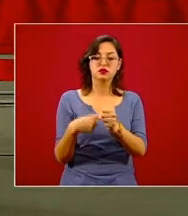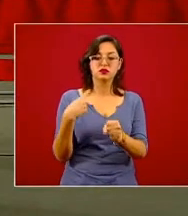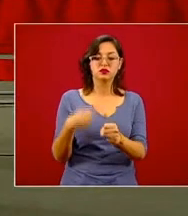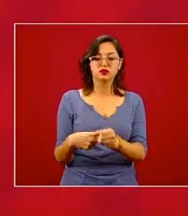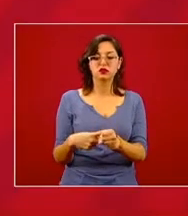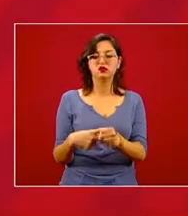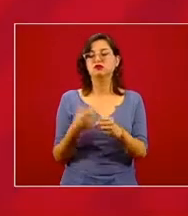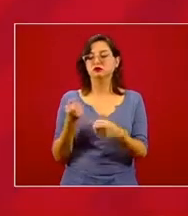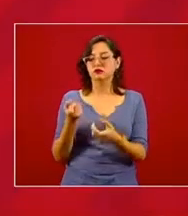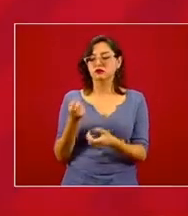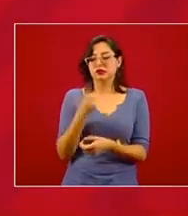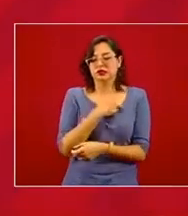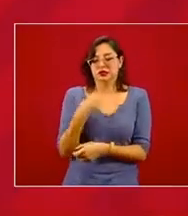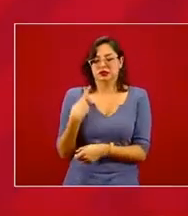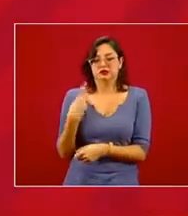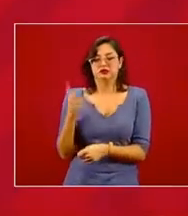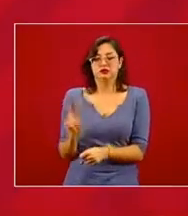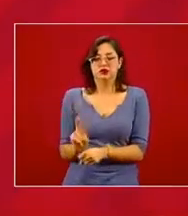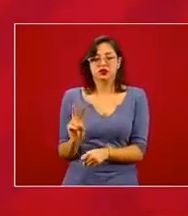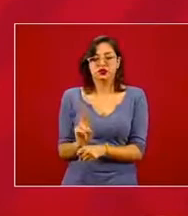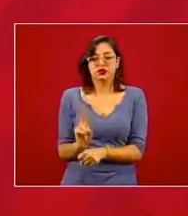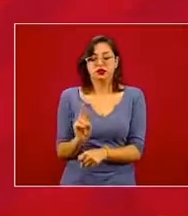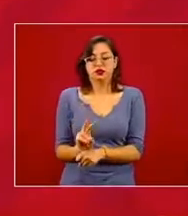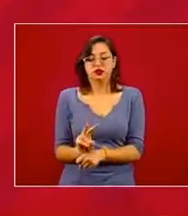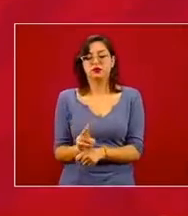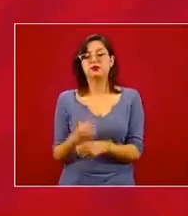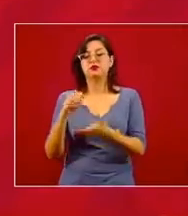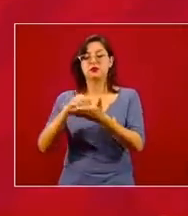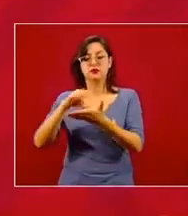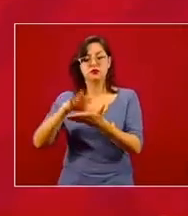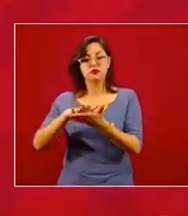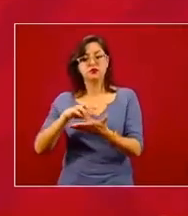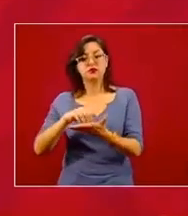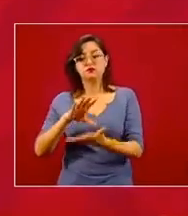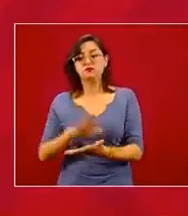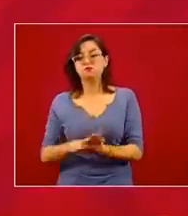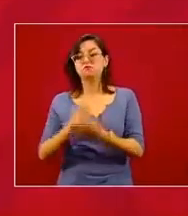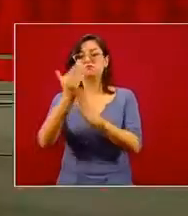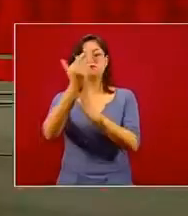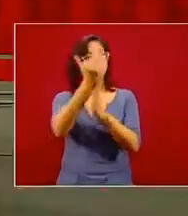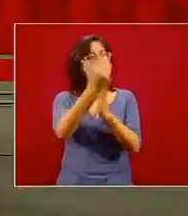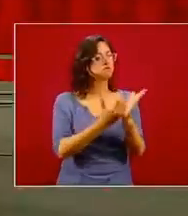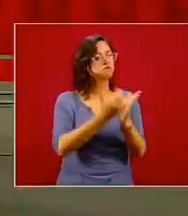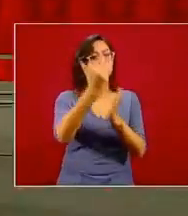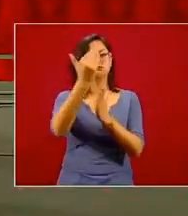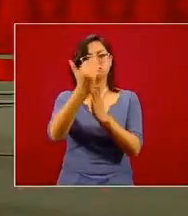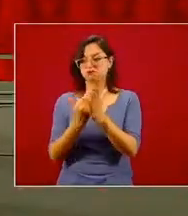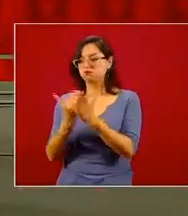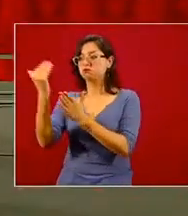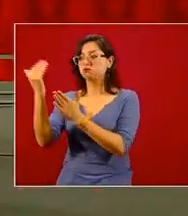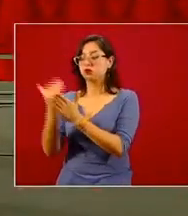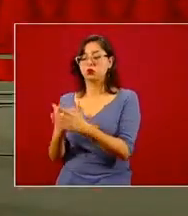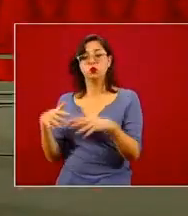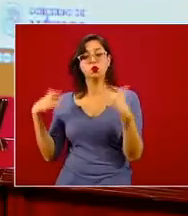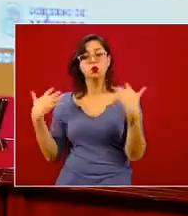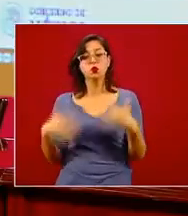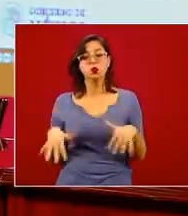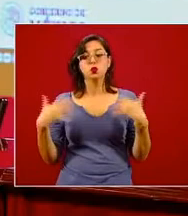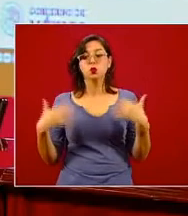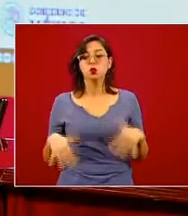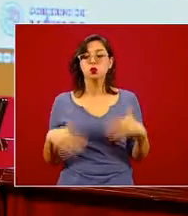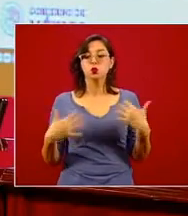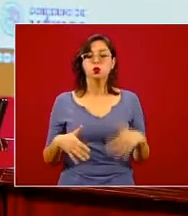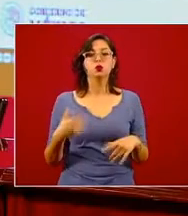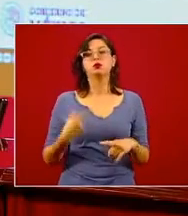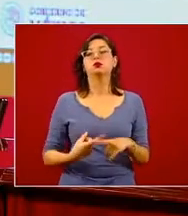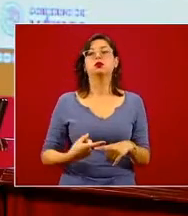through SWIBE, which is the mechanism that reports all new cases subject to epidemiological